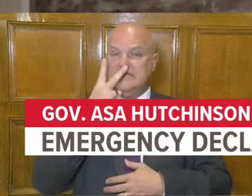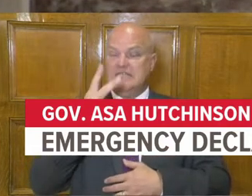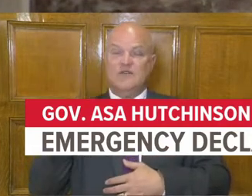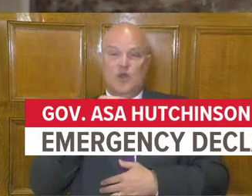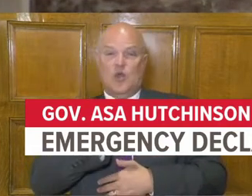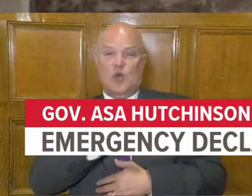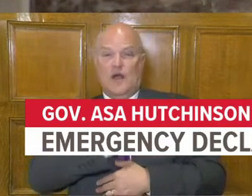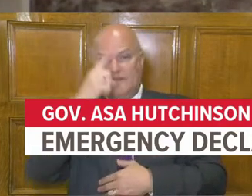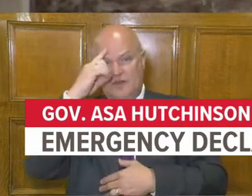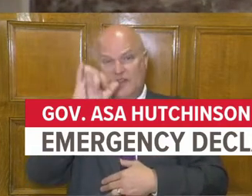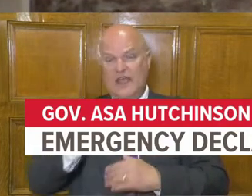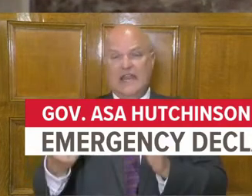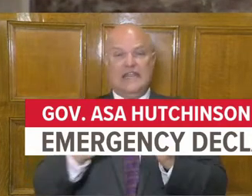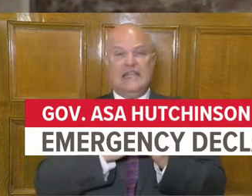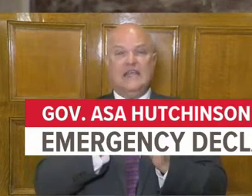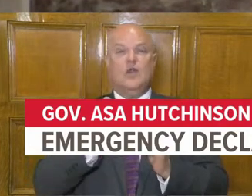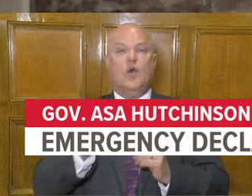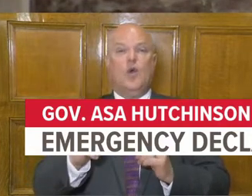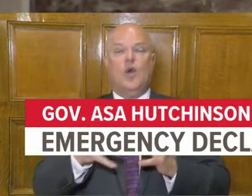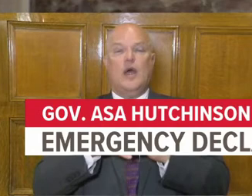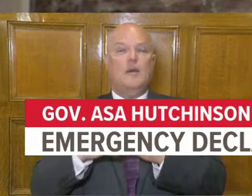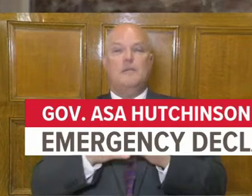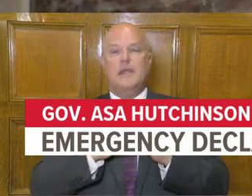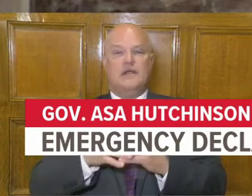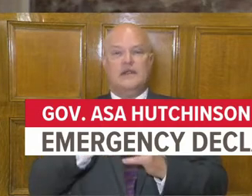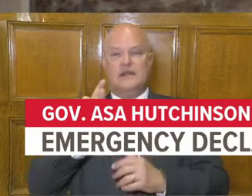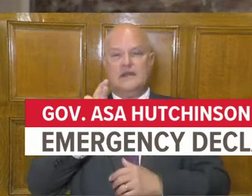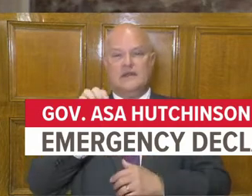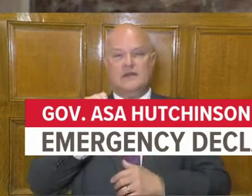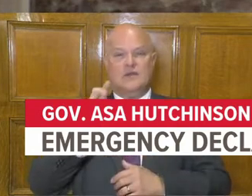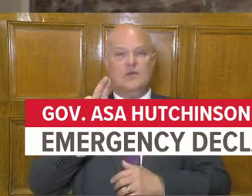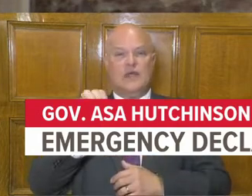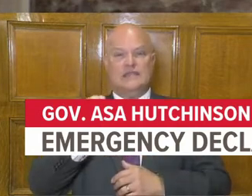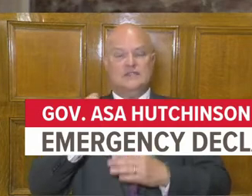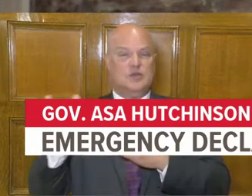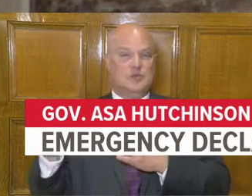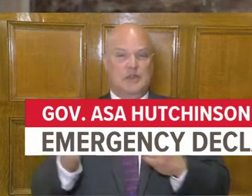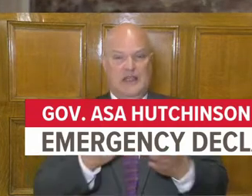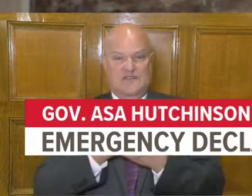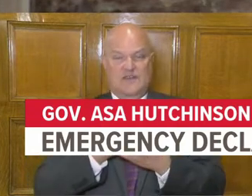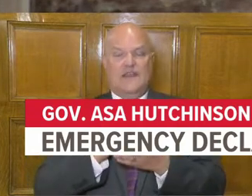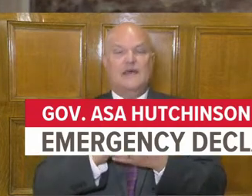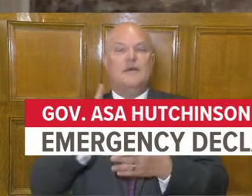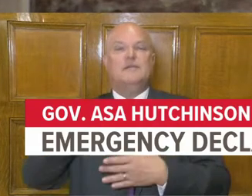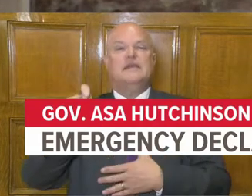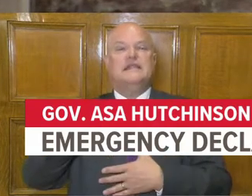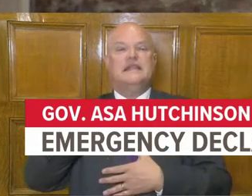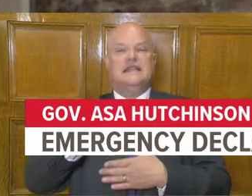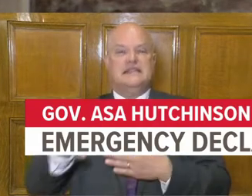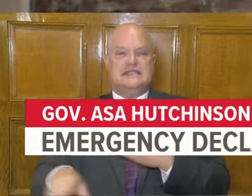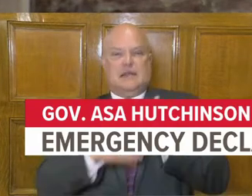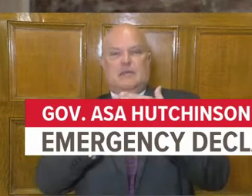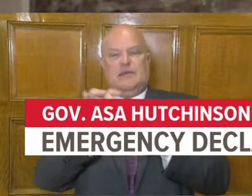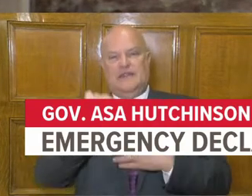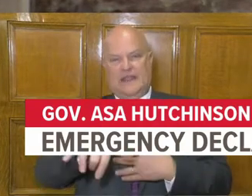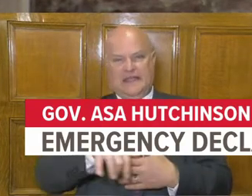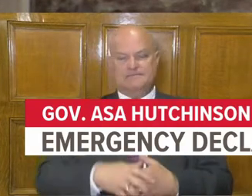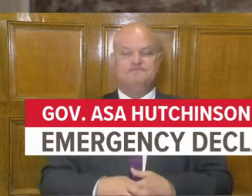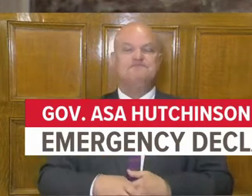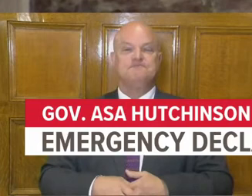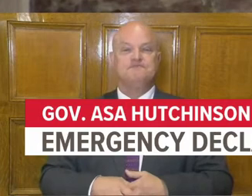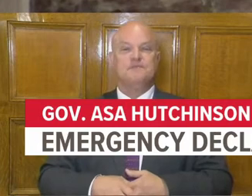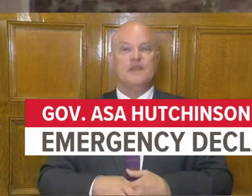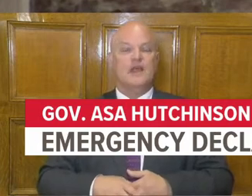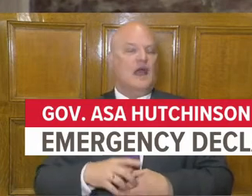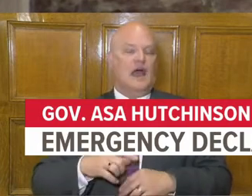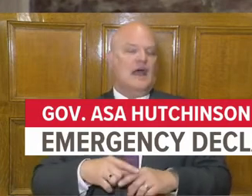qualify for that or whether there's American Rescue Plan's funds that might be needed to supplement that. But